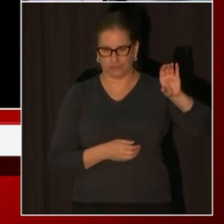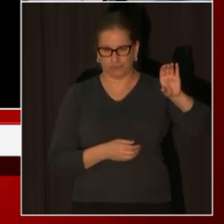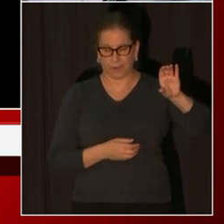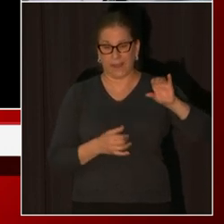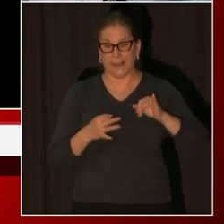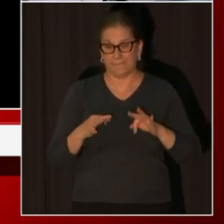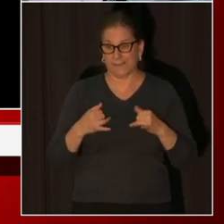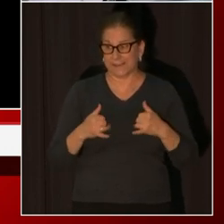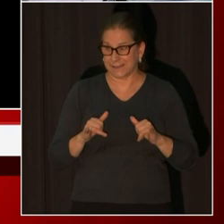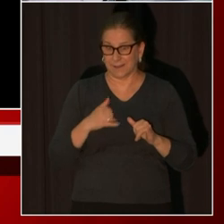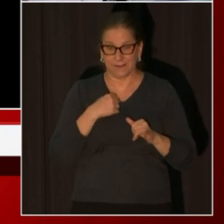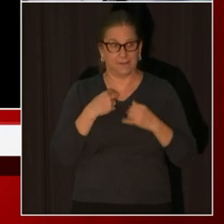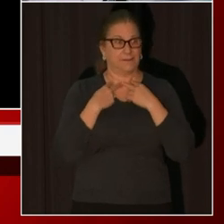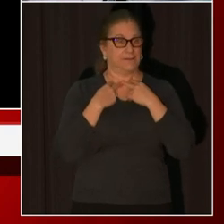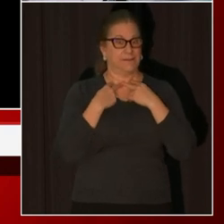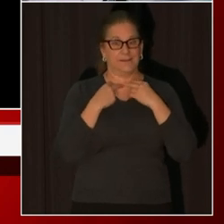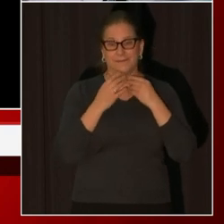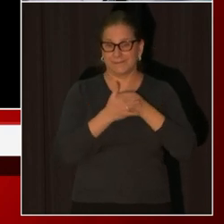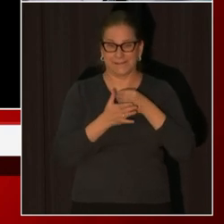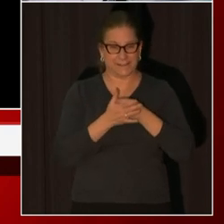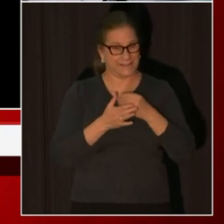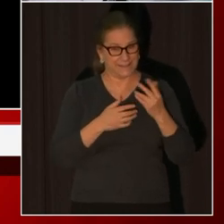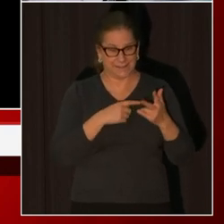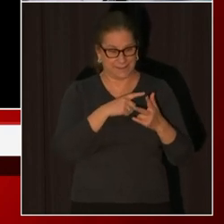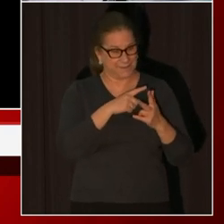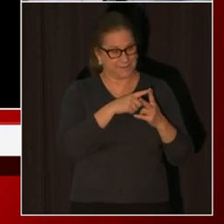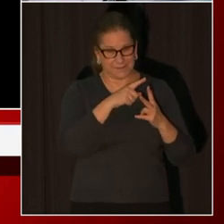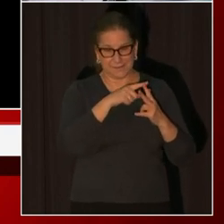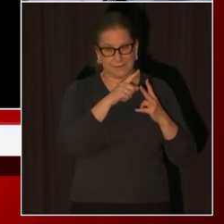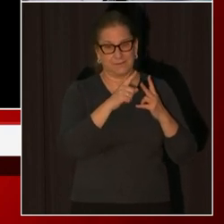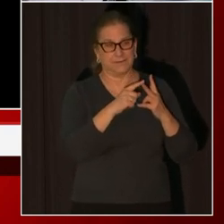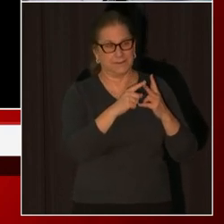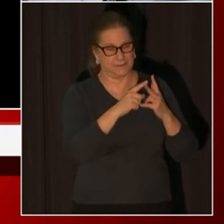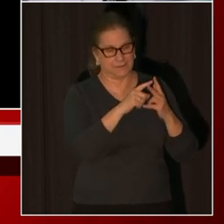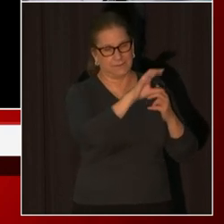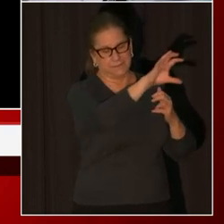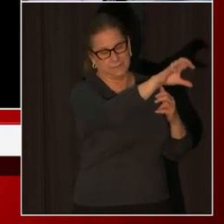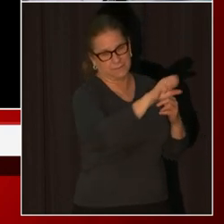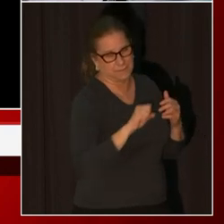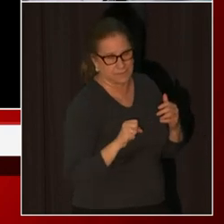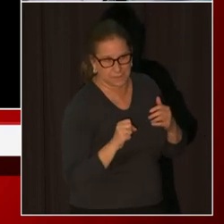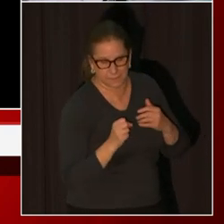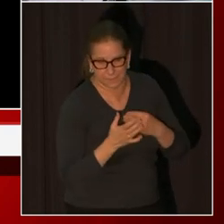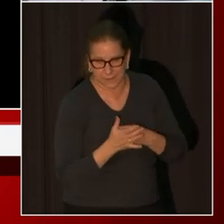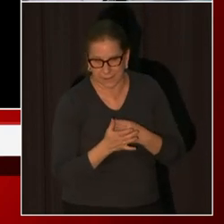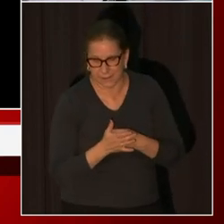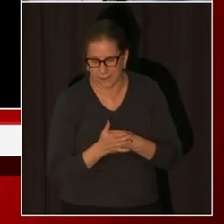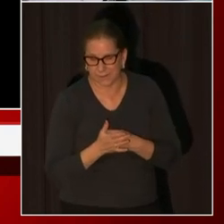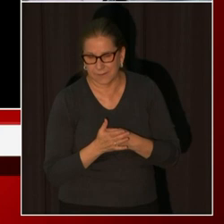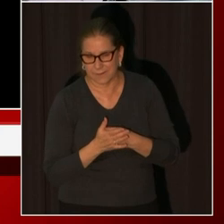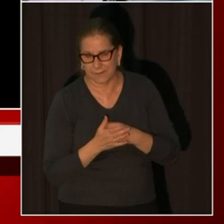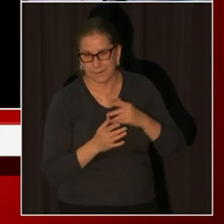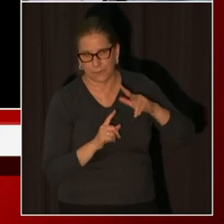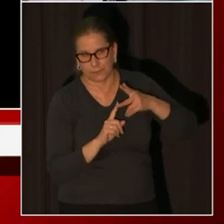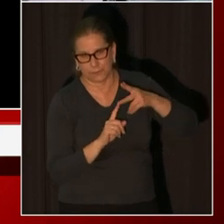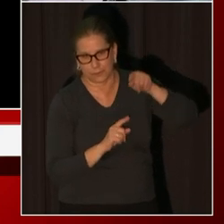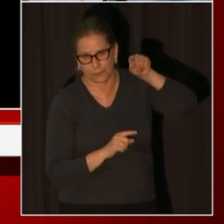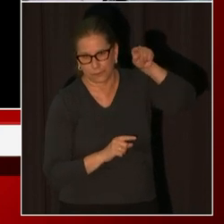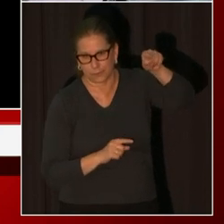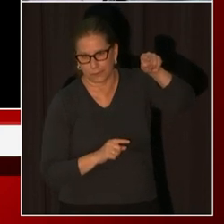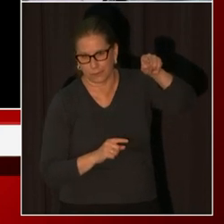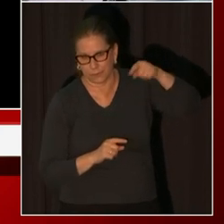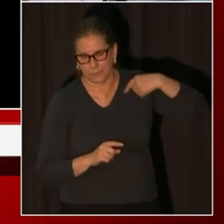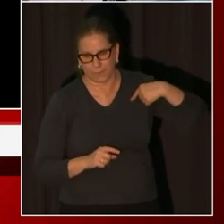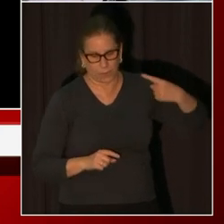Fiscal Stabilization Reserve to help balance the 2021 budget. And so we're drawing completely on that